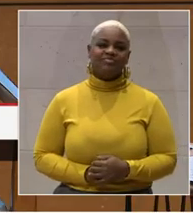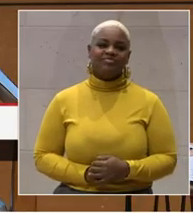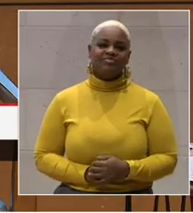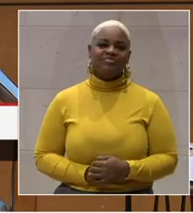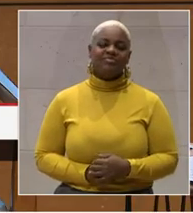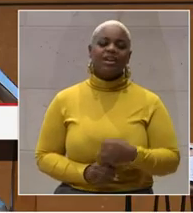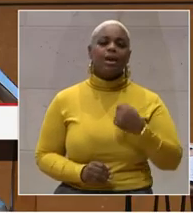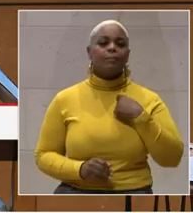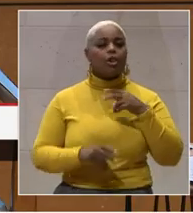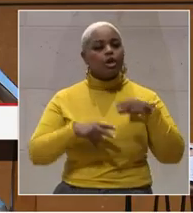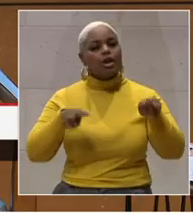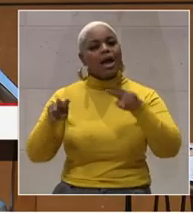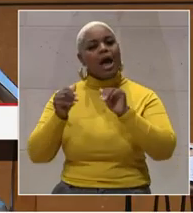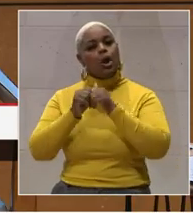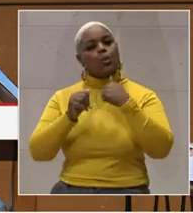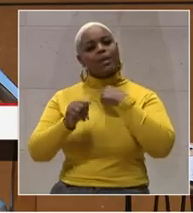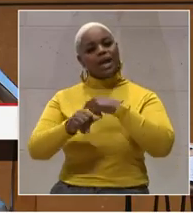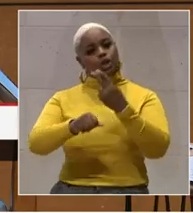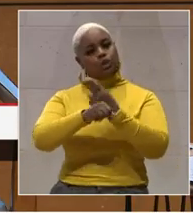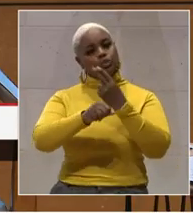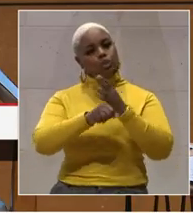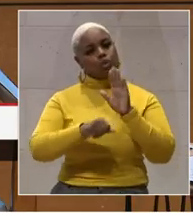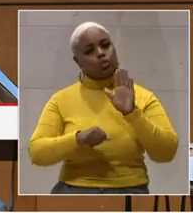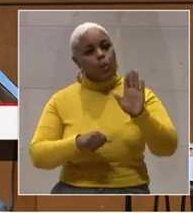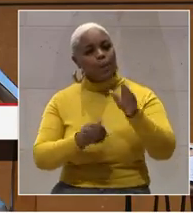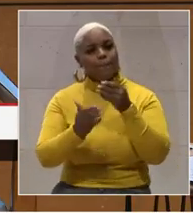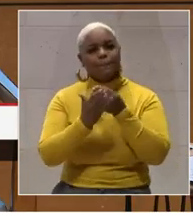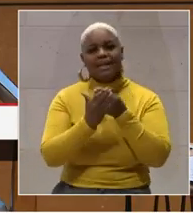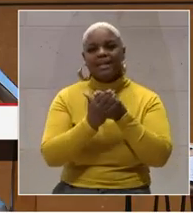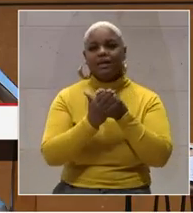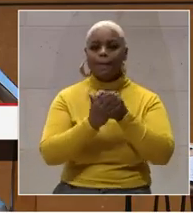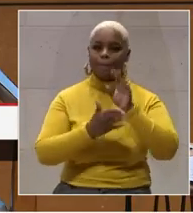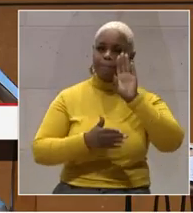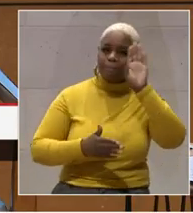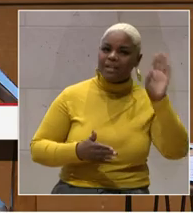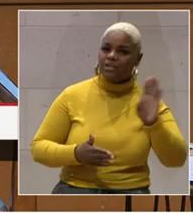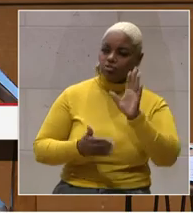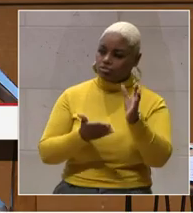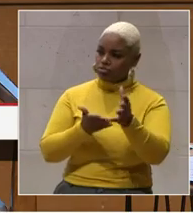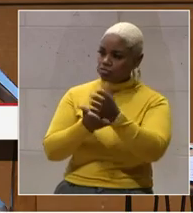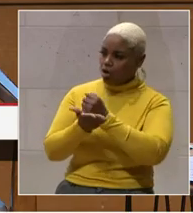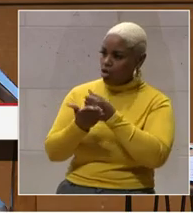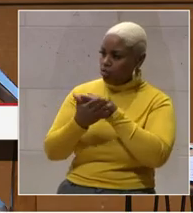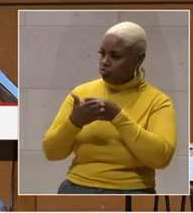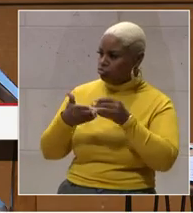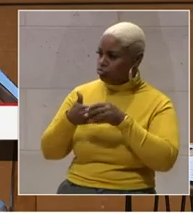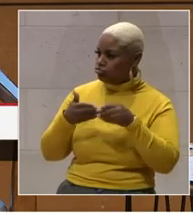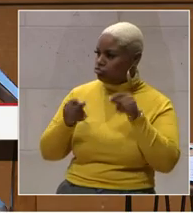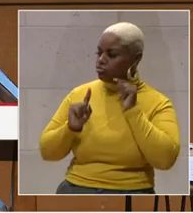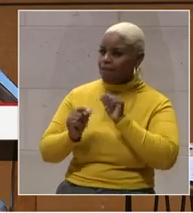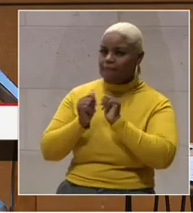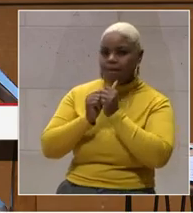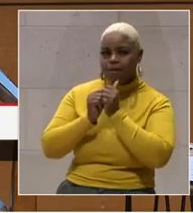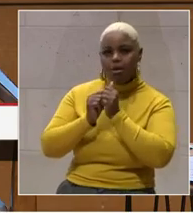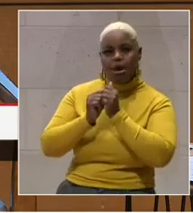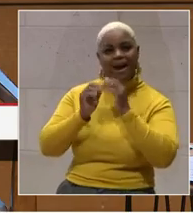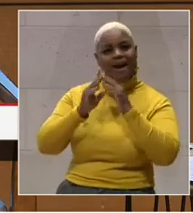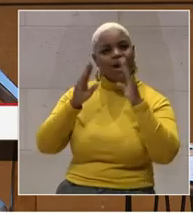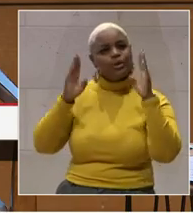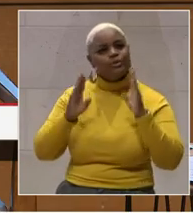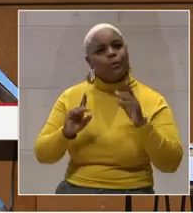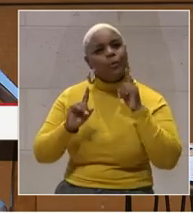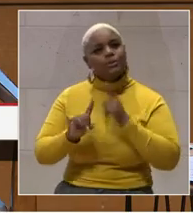use your billions of dollars to meet our housing goals? So as we speak, there's about $12